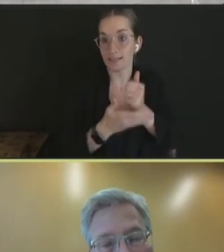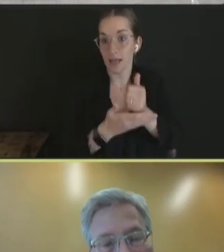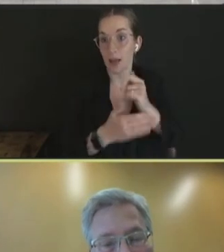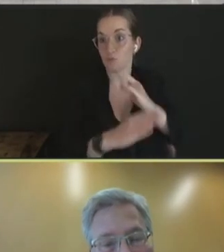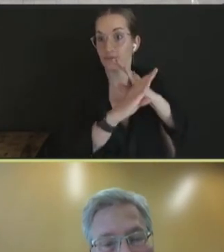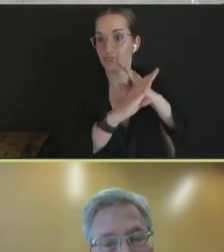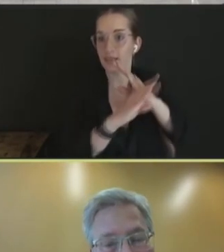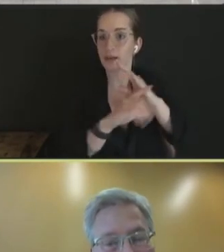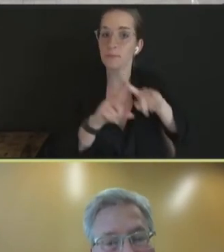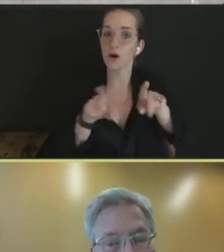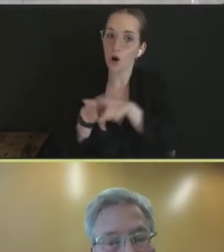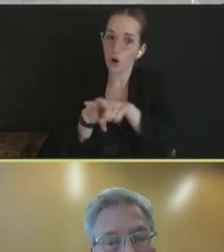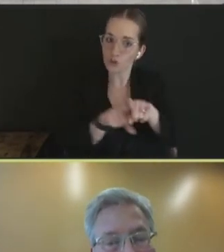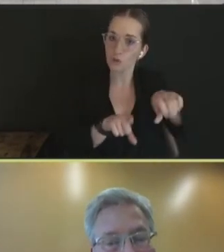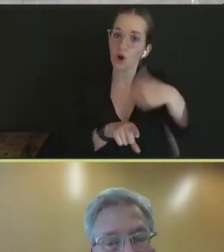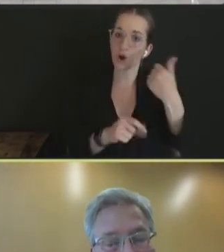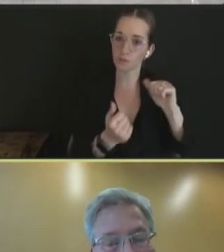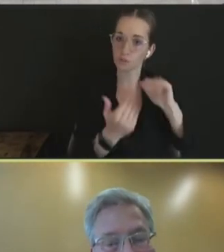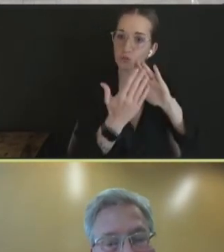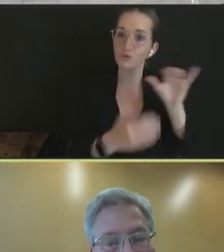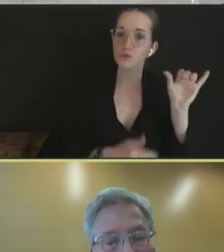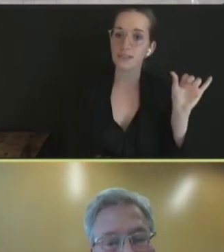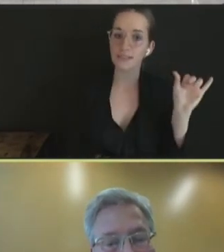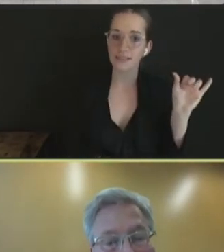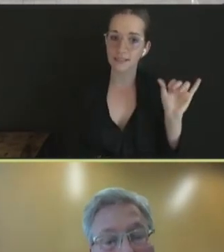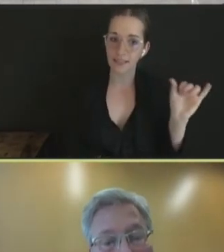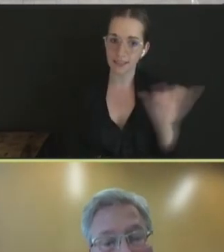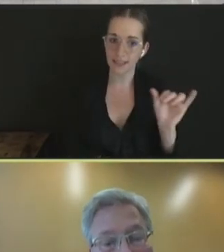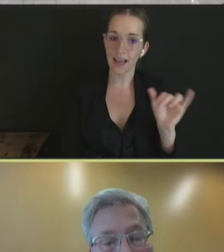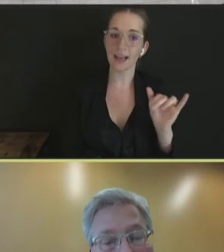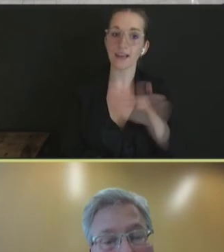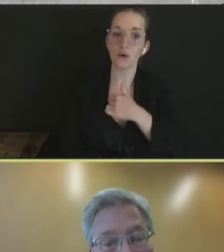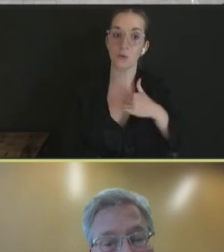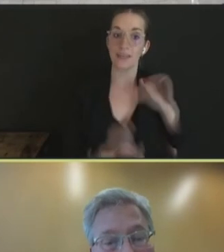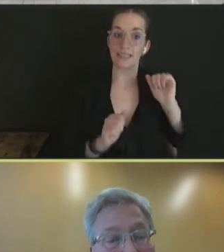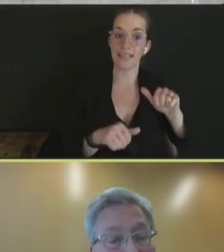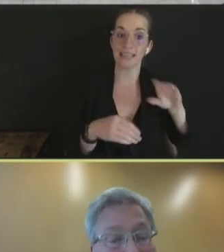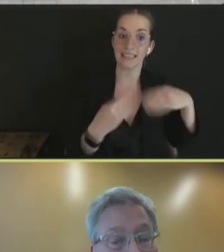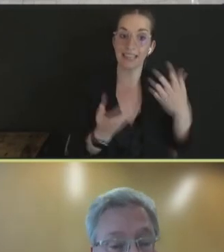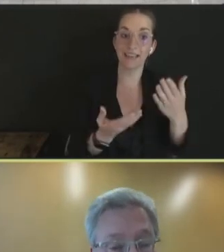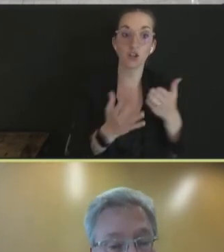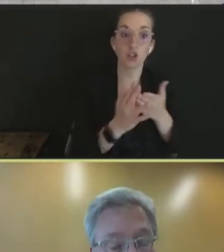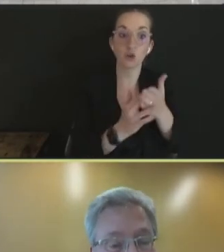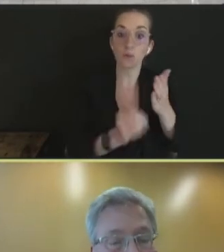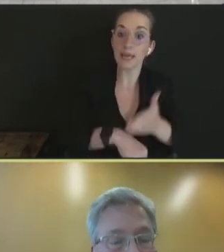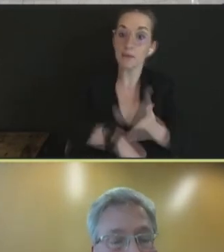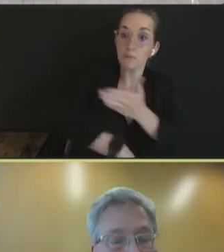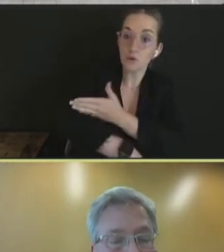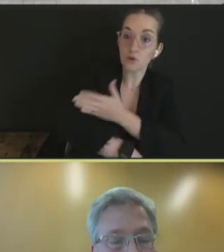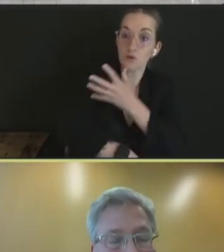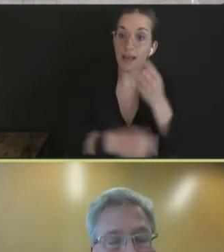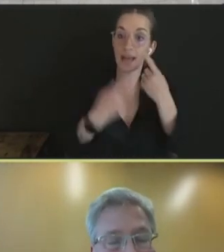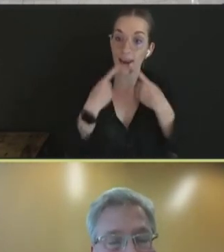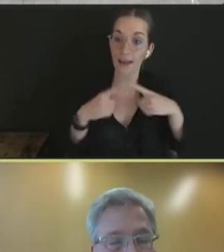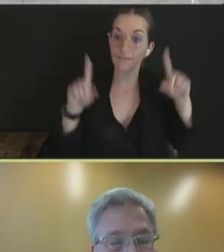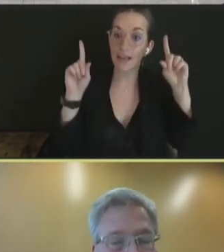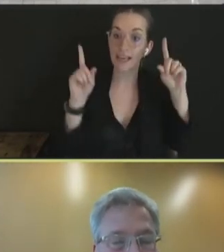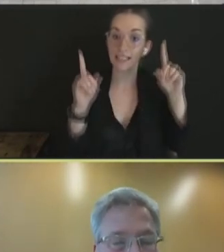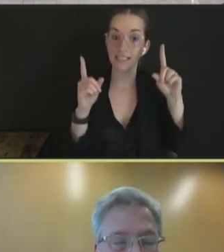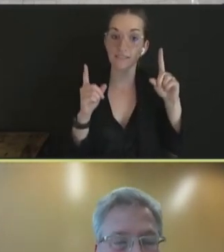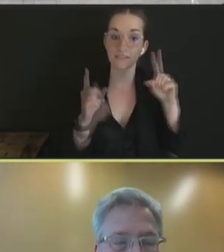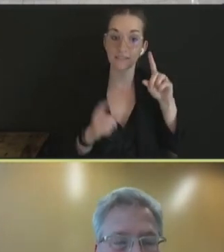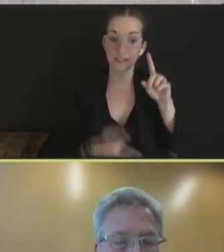in other matters, such as what can be delivered through improved and effective wash